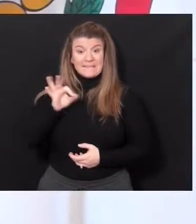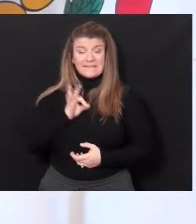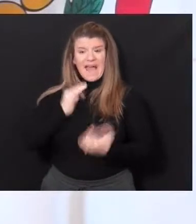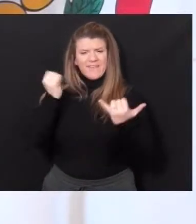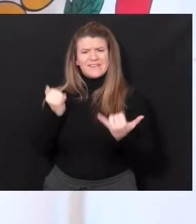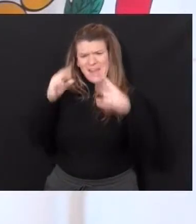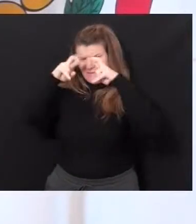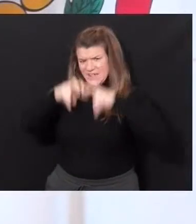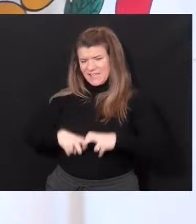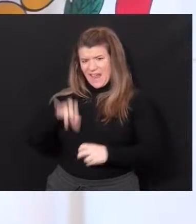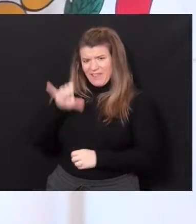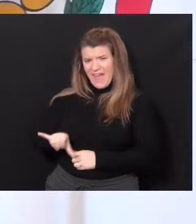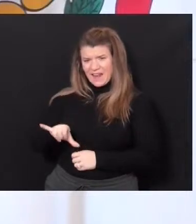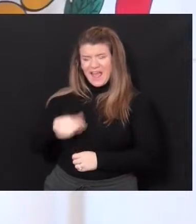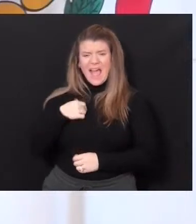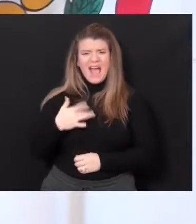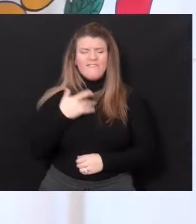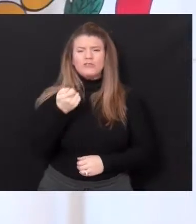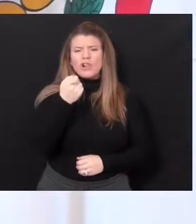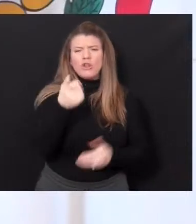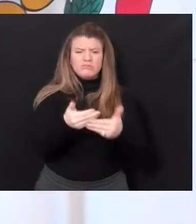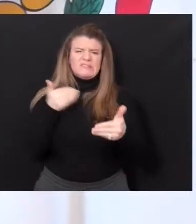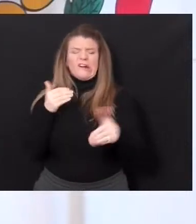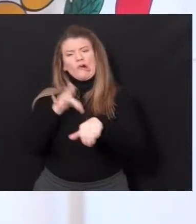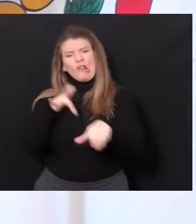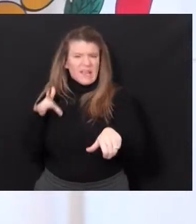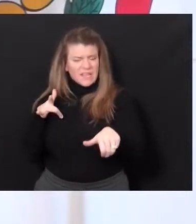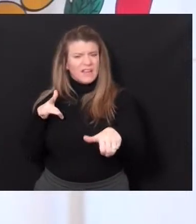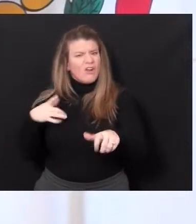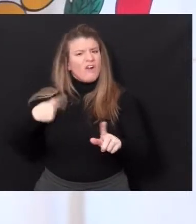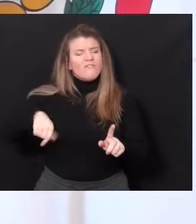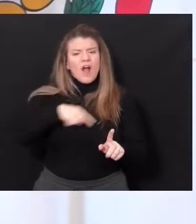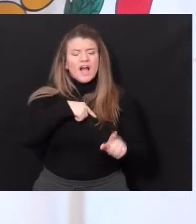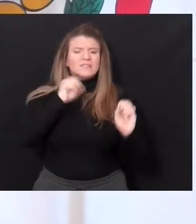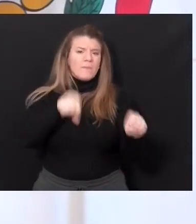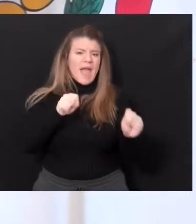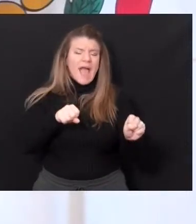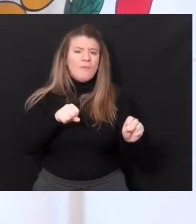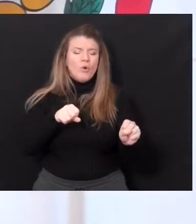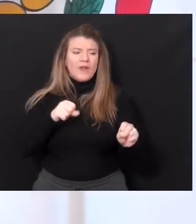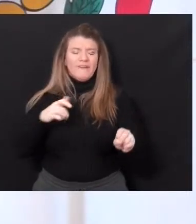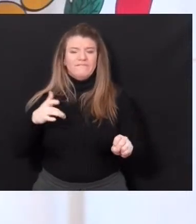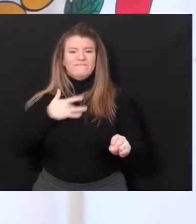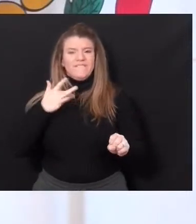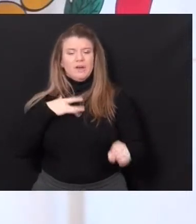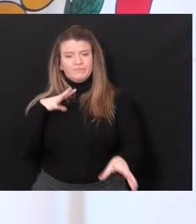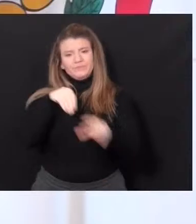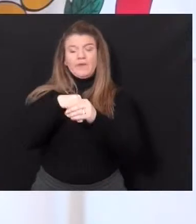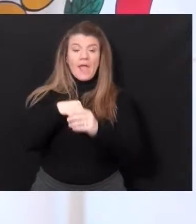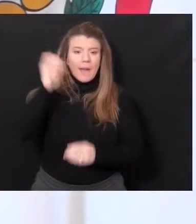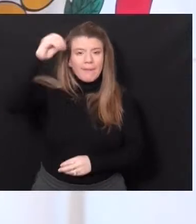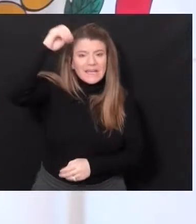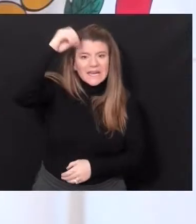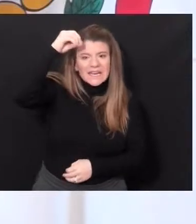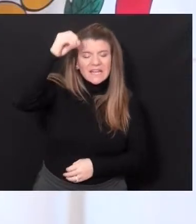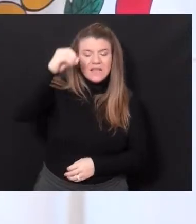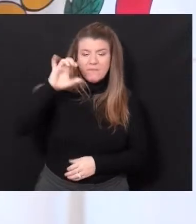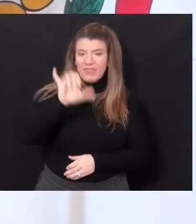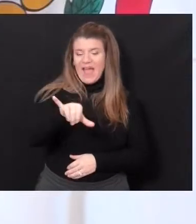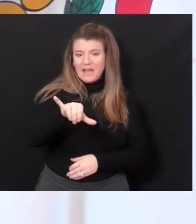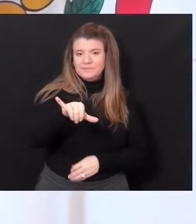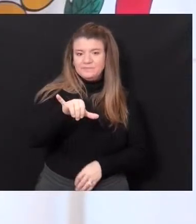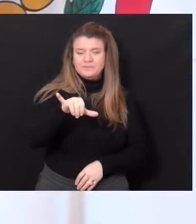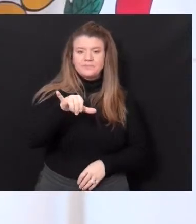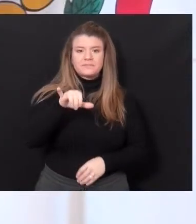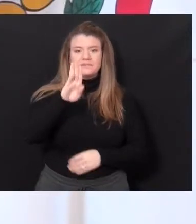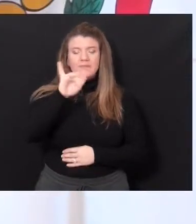it and everything. I think it's a little premature, for us to be able to voice an opinion, about